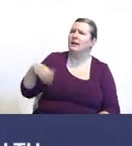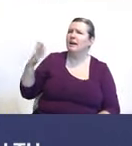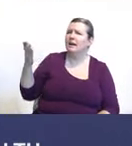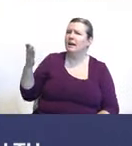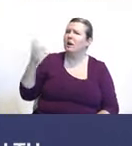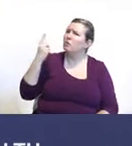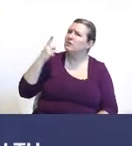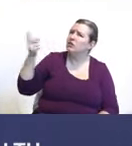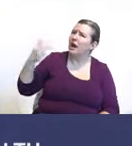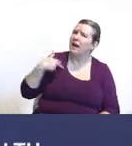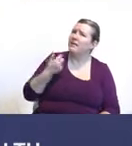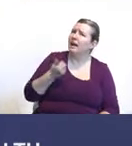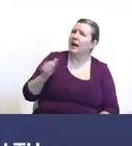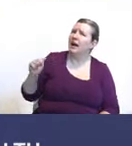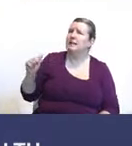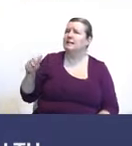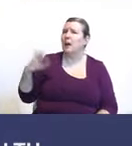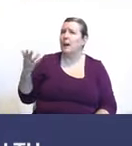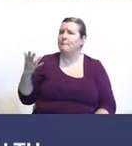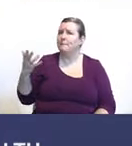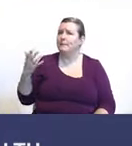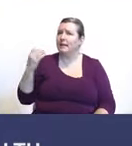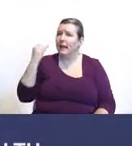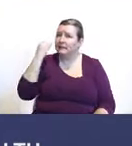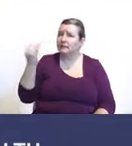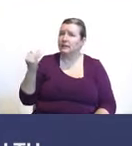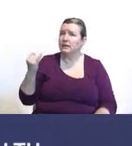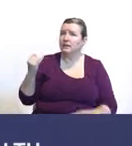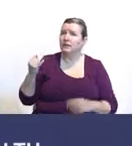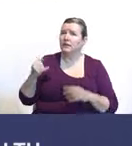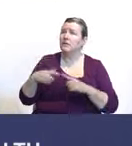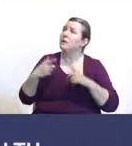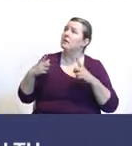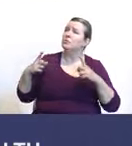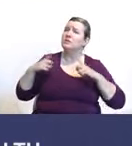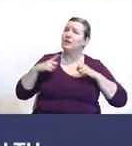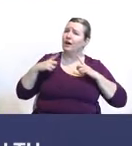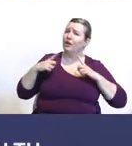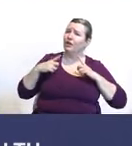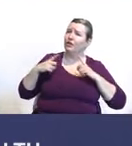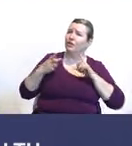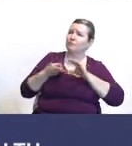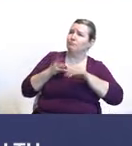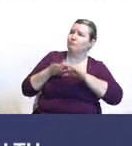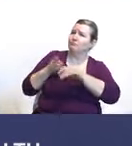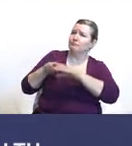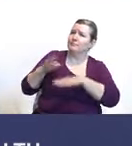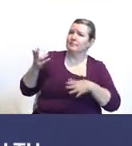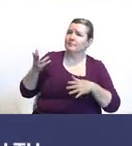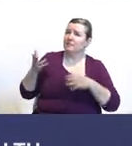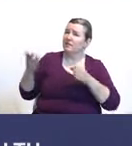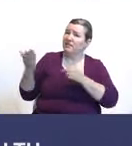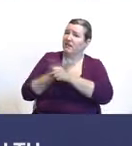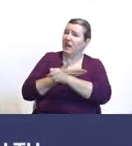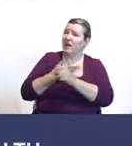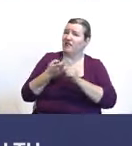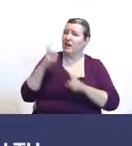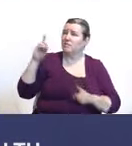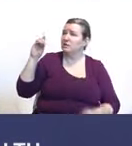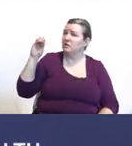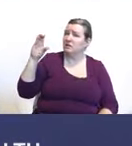had any clarity as to the extent of retirements and terminations related to the vaccine mandate over at the Department of